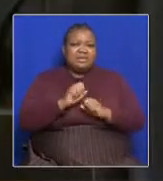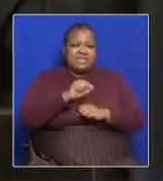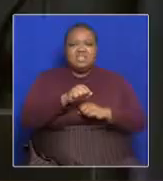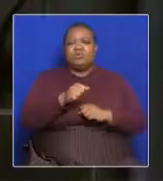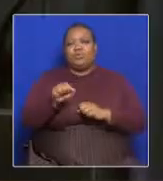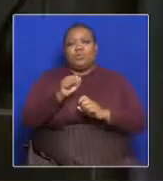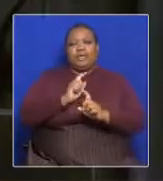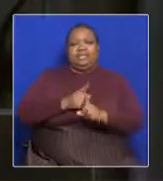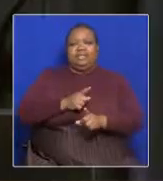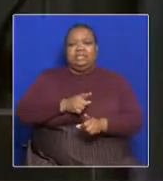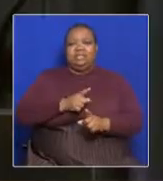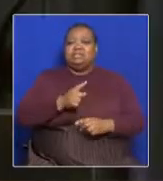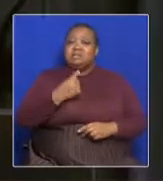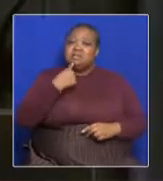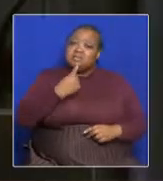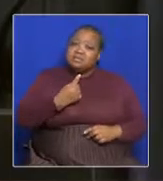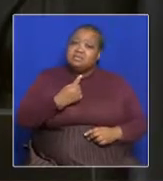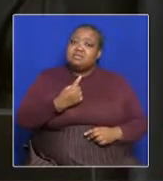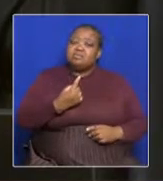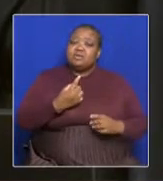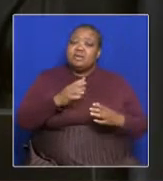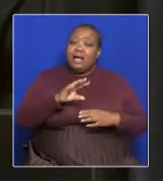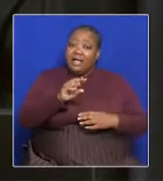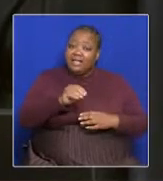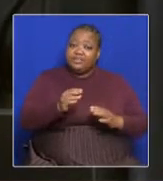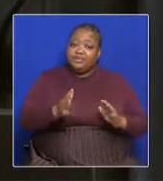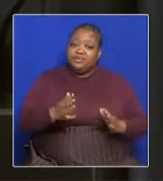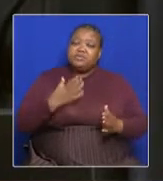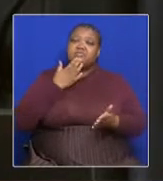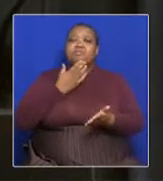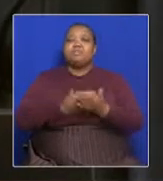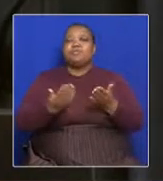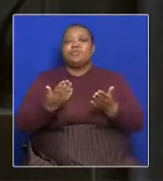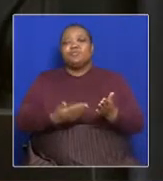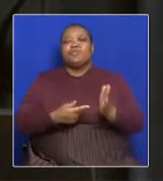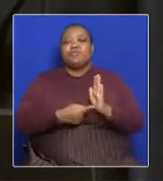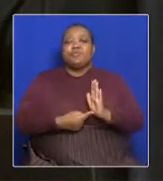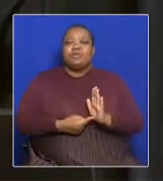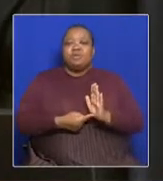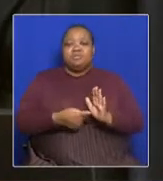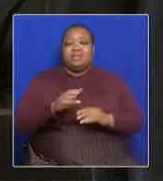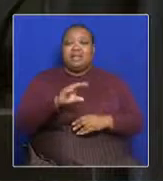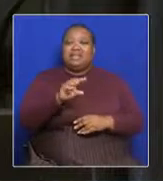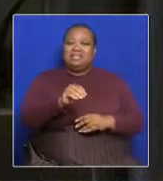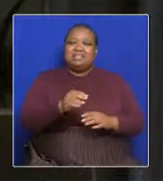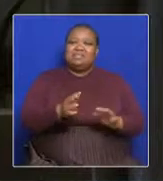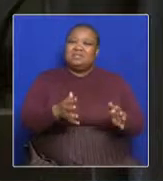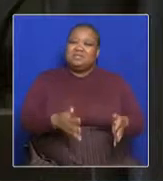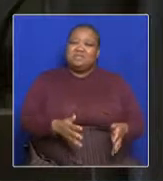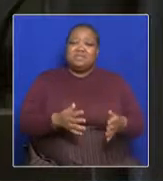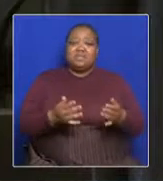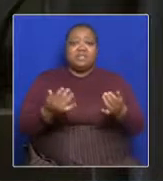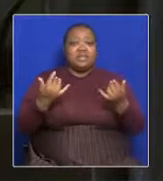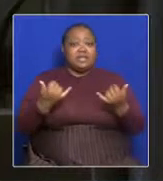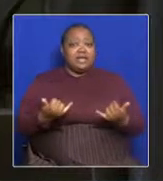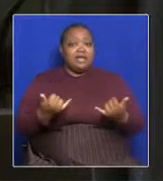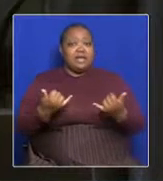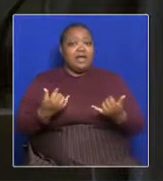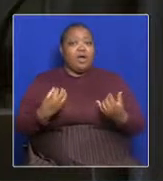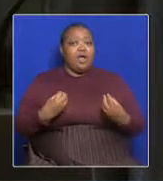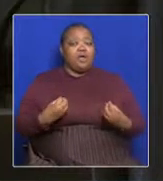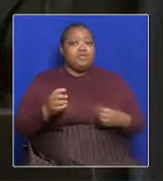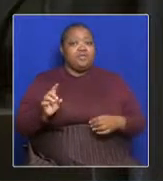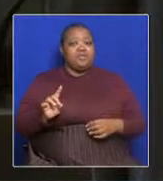them and here's proof that we did ask them. Because as matters stand now, all we have about a